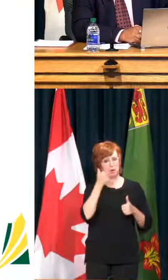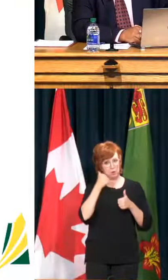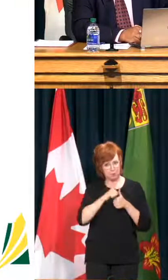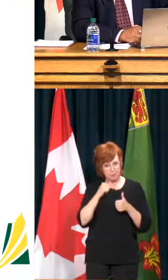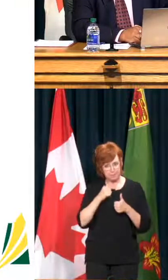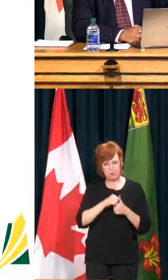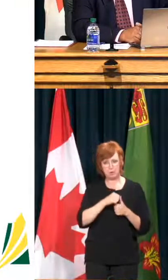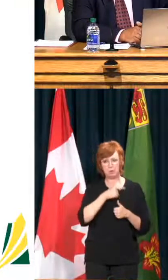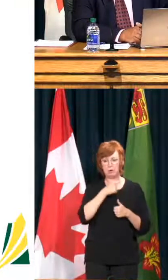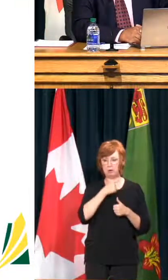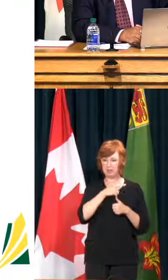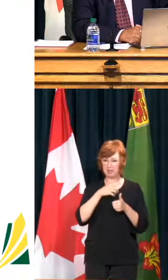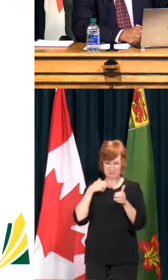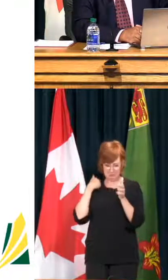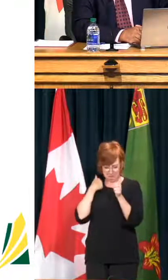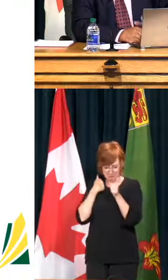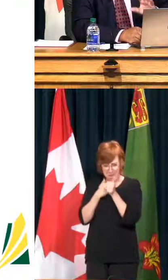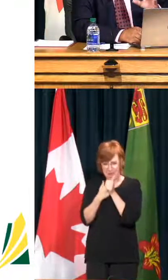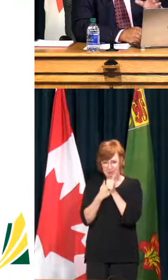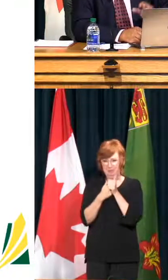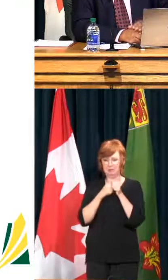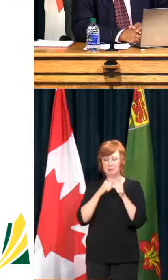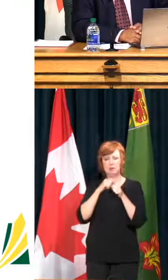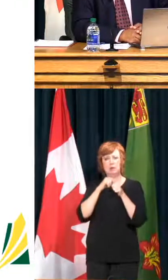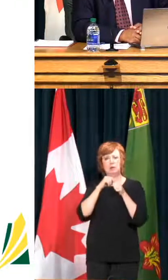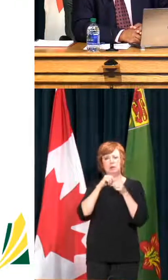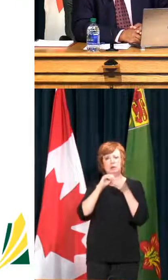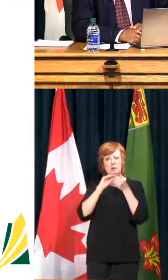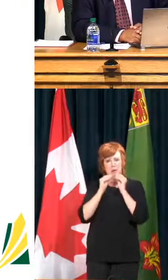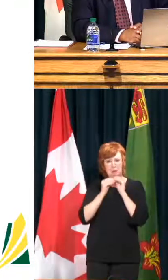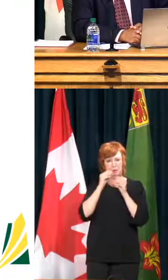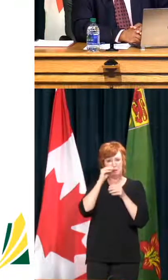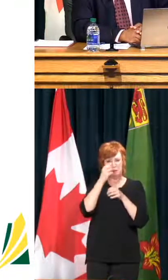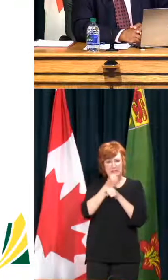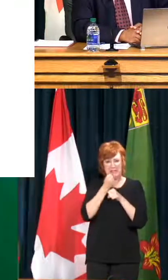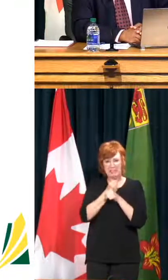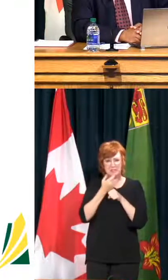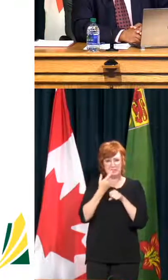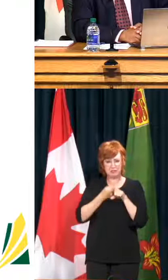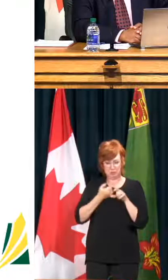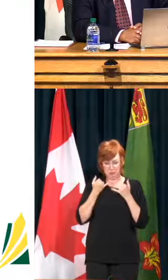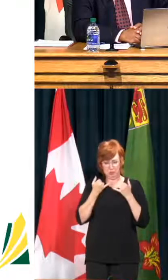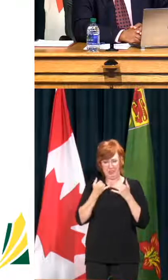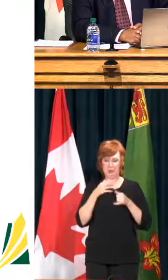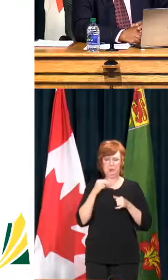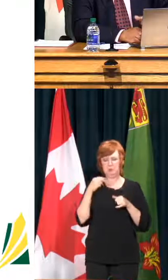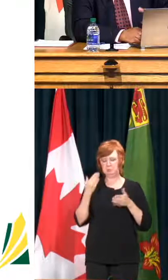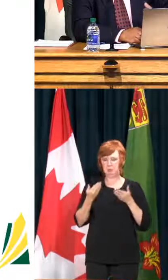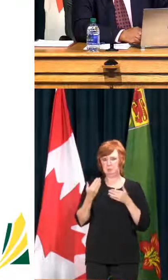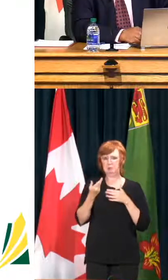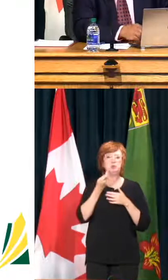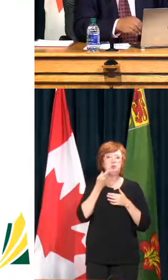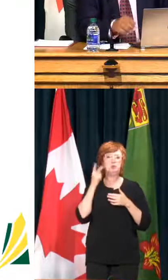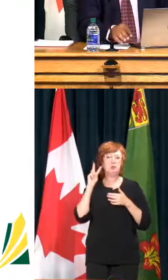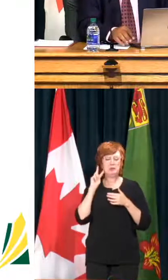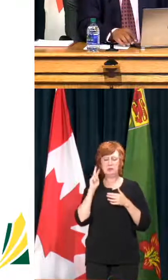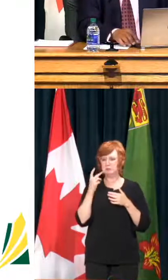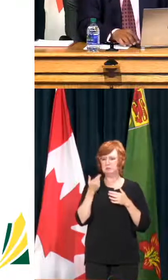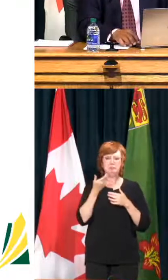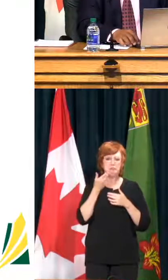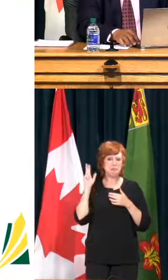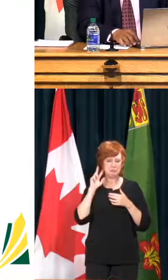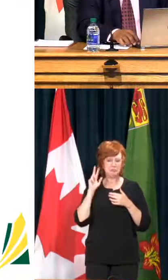so please bear with us on that. But it is just to show some trends and some concepts related to questions that came on